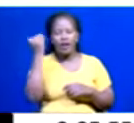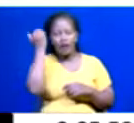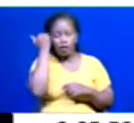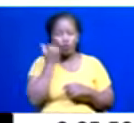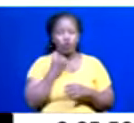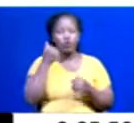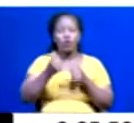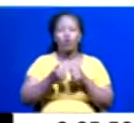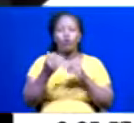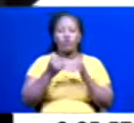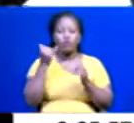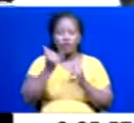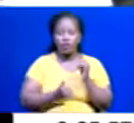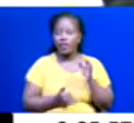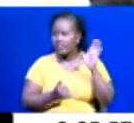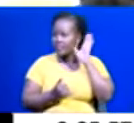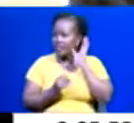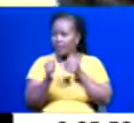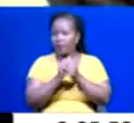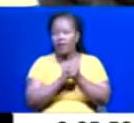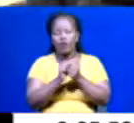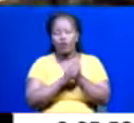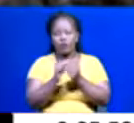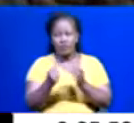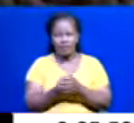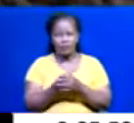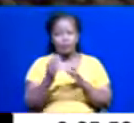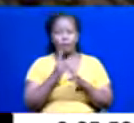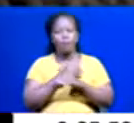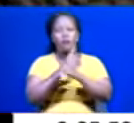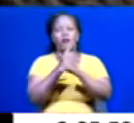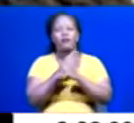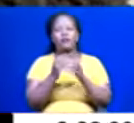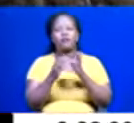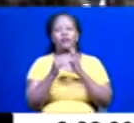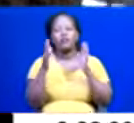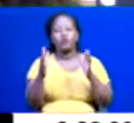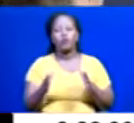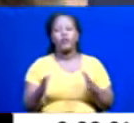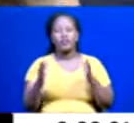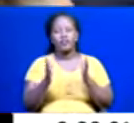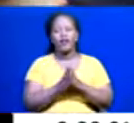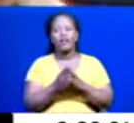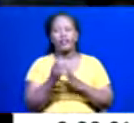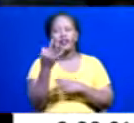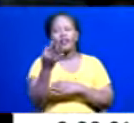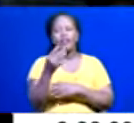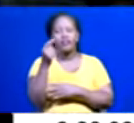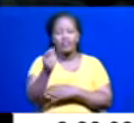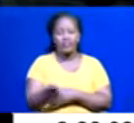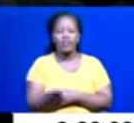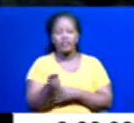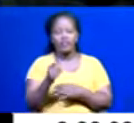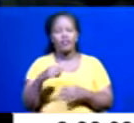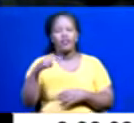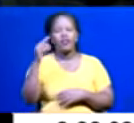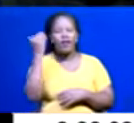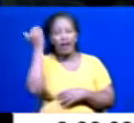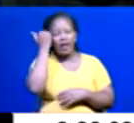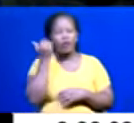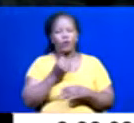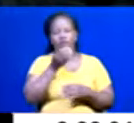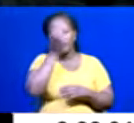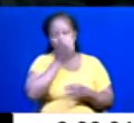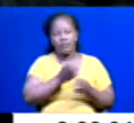hearing the matter Friday. Defense lawyers led by Matt Somani at the three-judge bench at the High Court to dismiss the petition